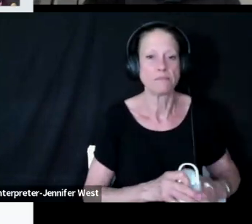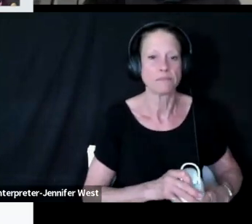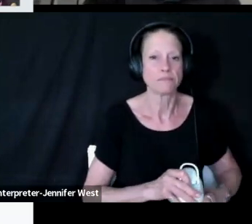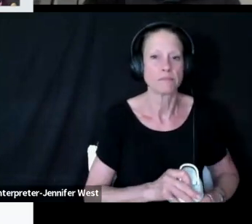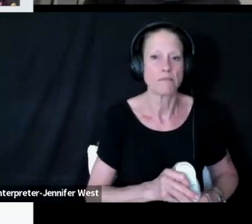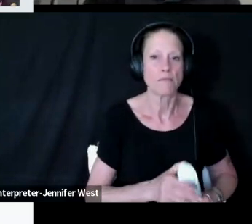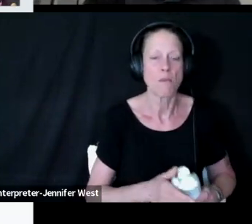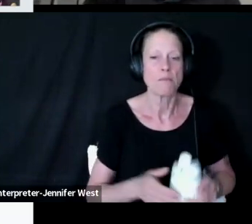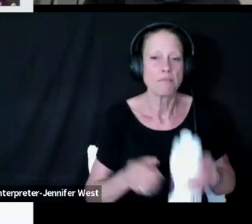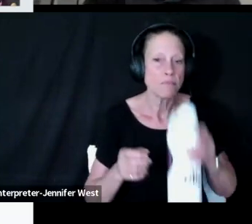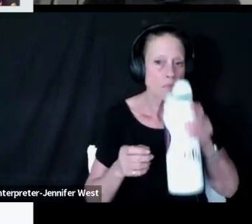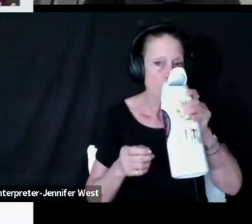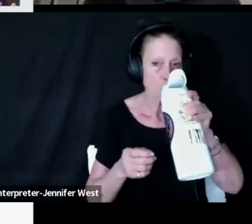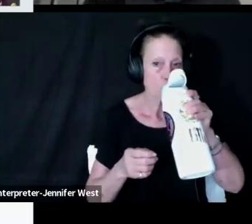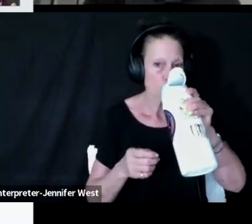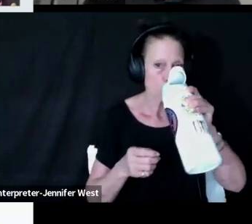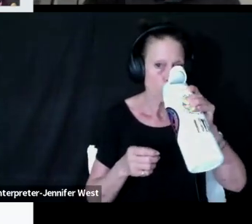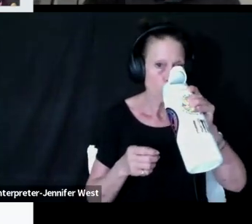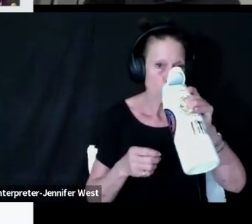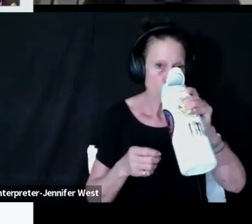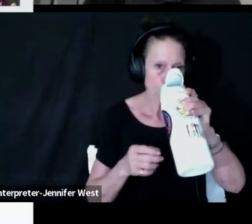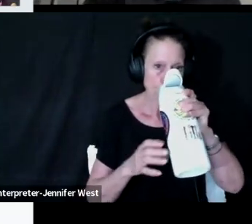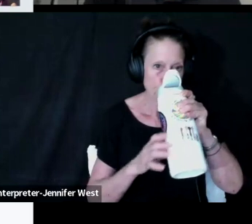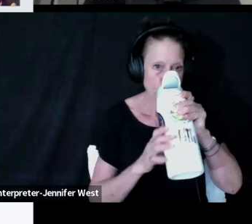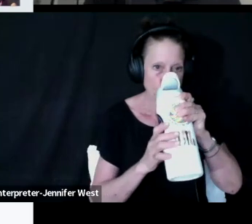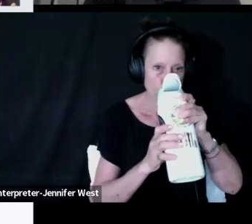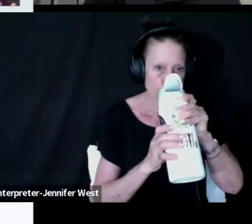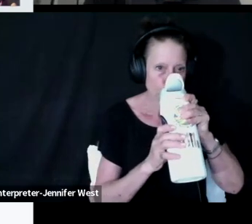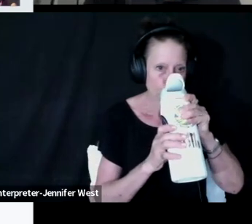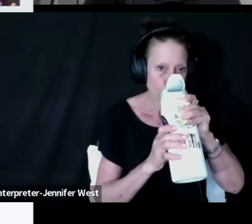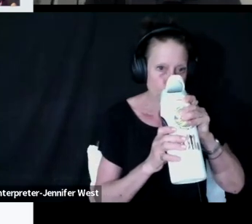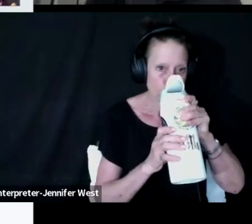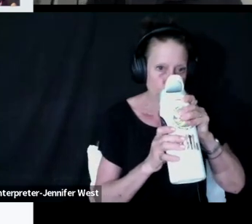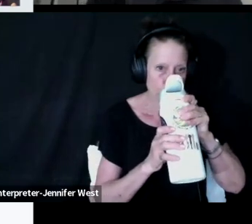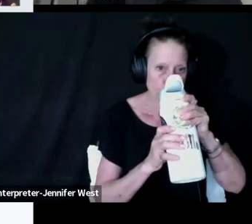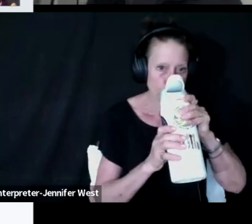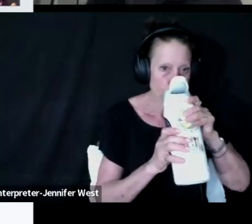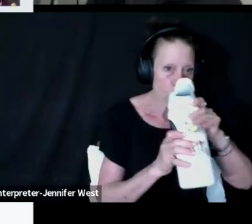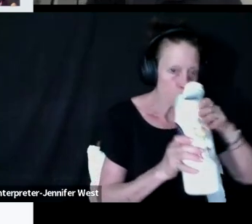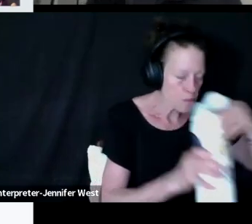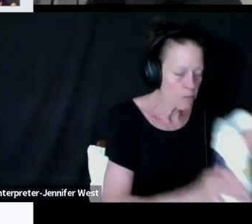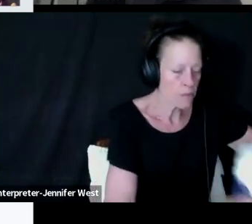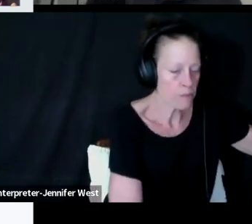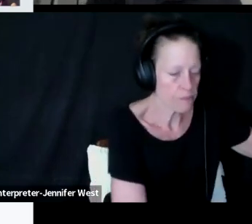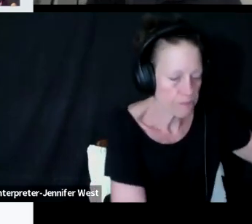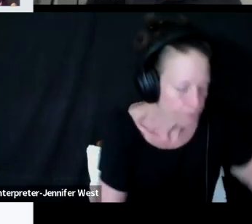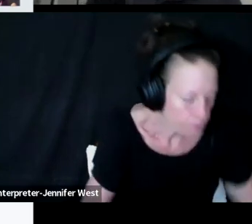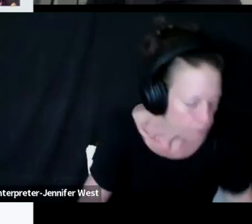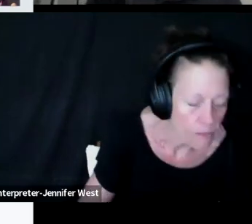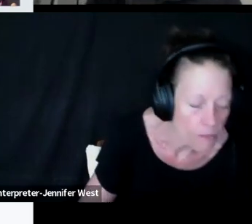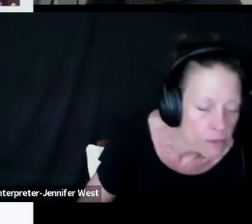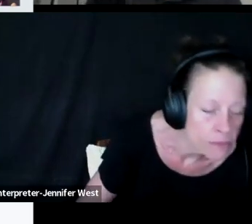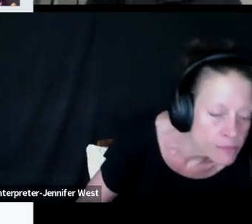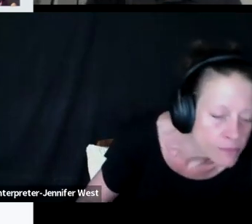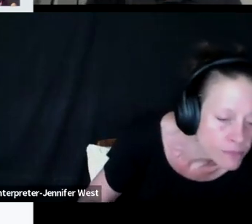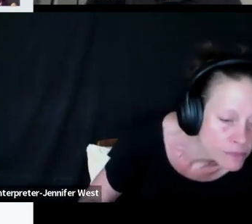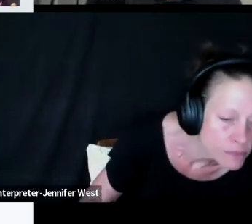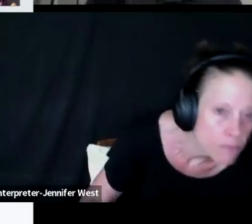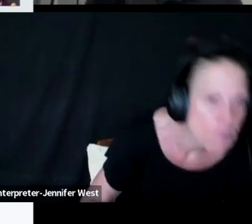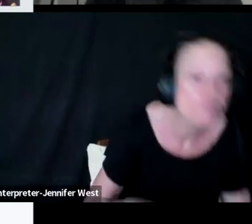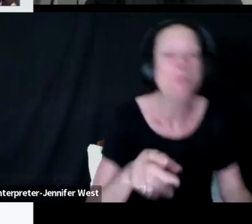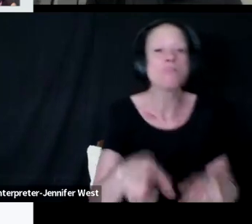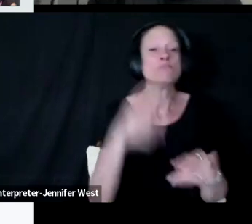As you can see down here on the left side here, you'll see we have the ability to do, we have a shared